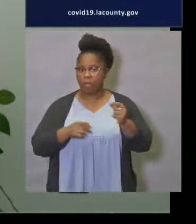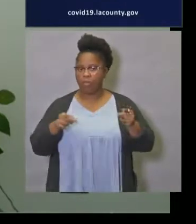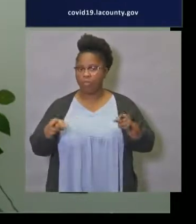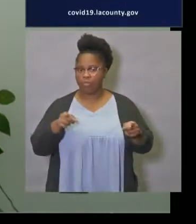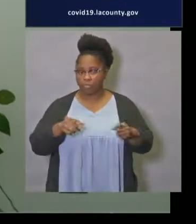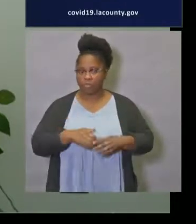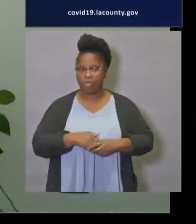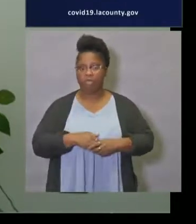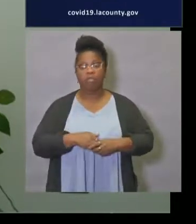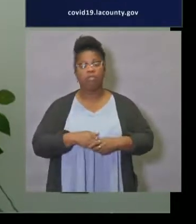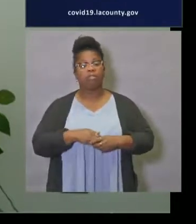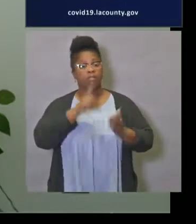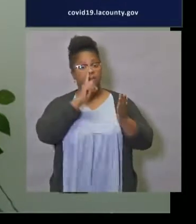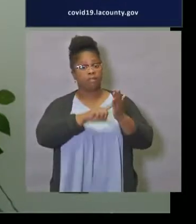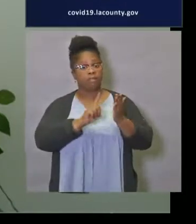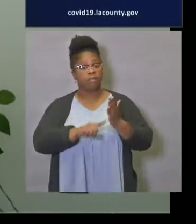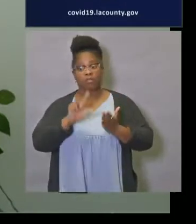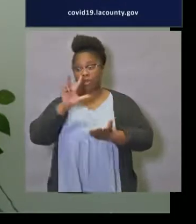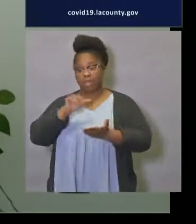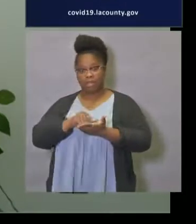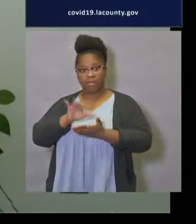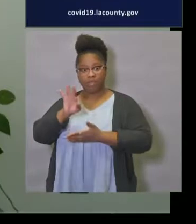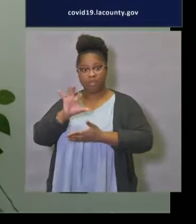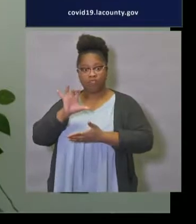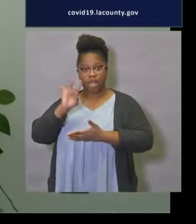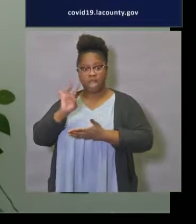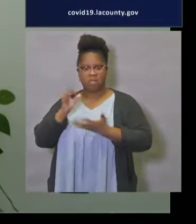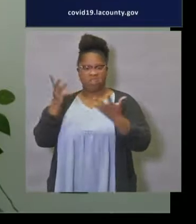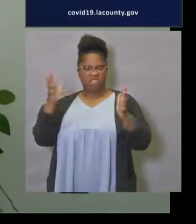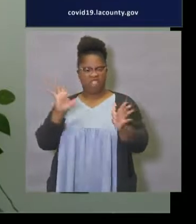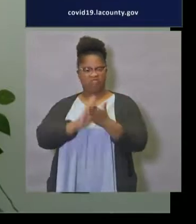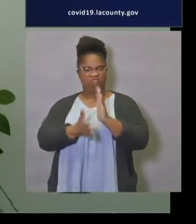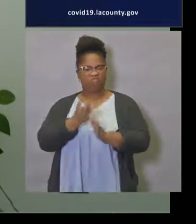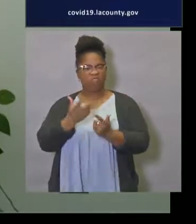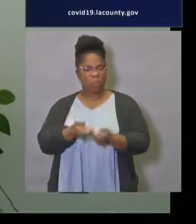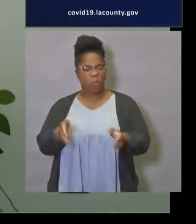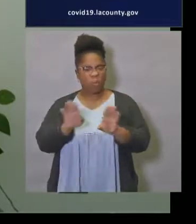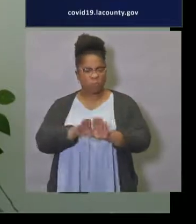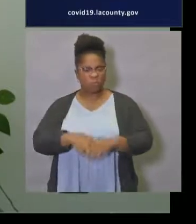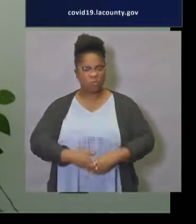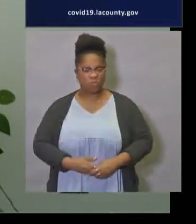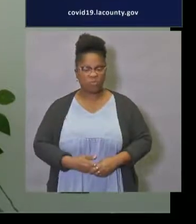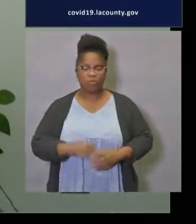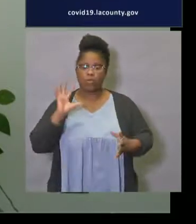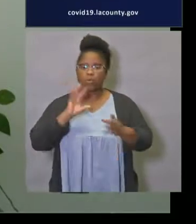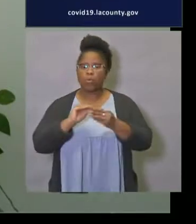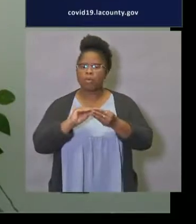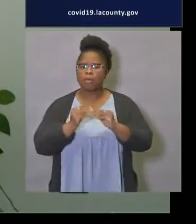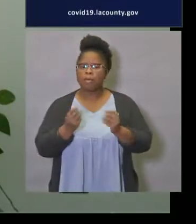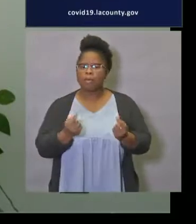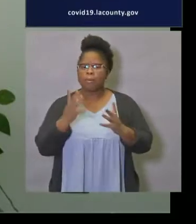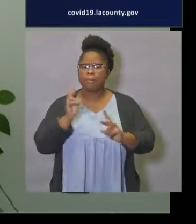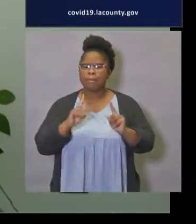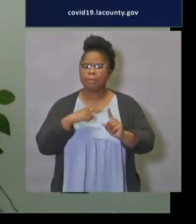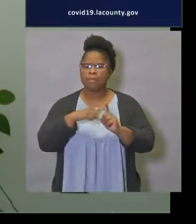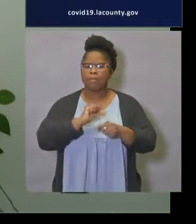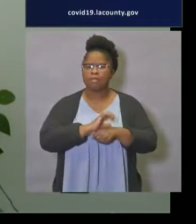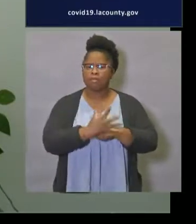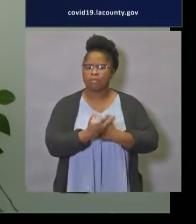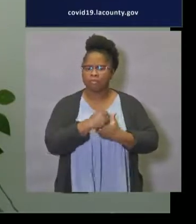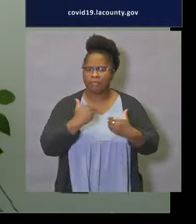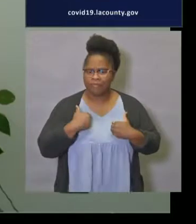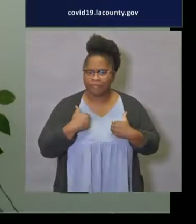closed 3,908 investigations. The total number of confirmed cases in institutional settings is